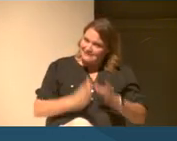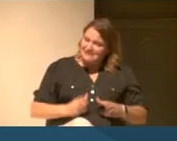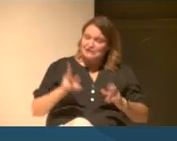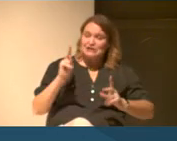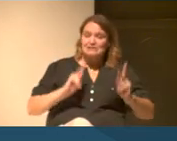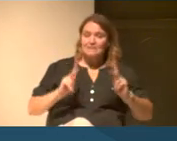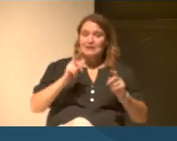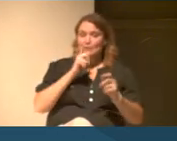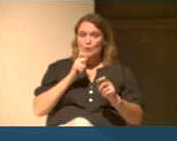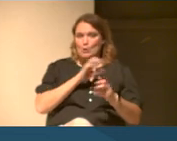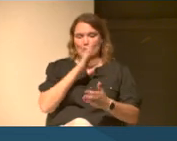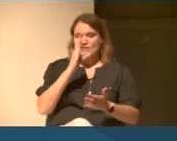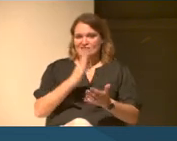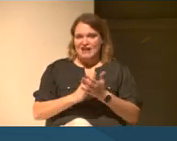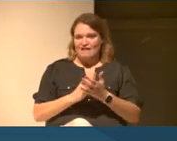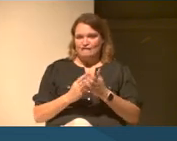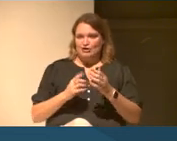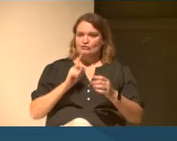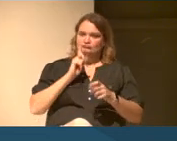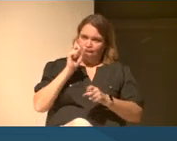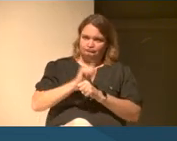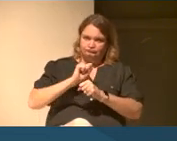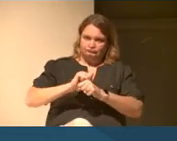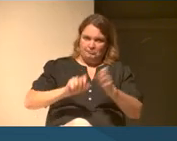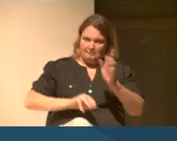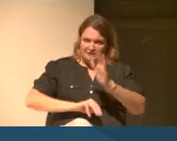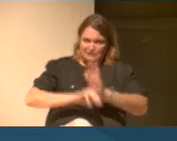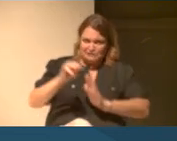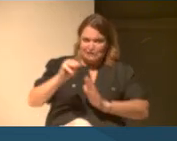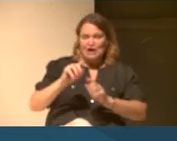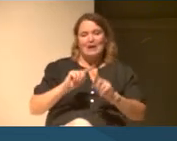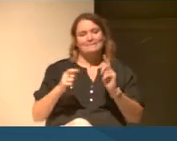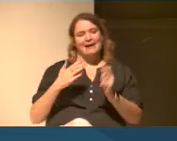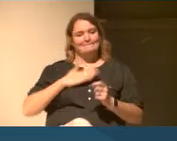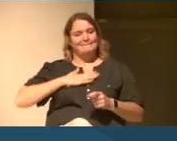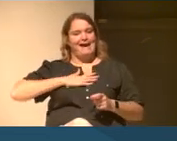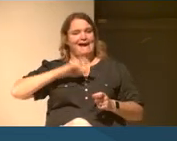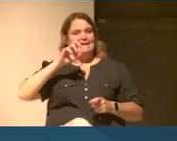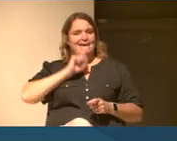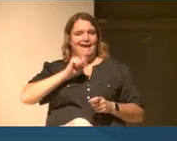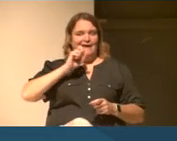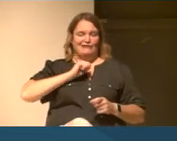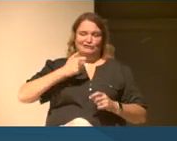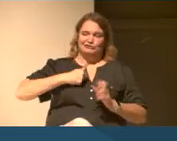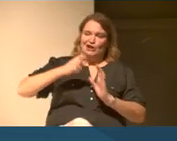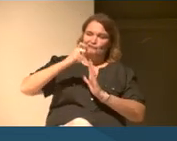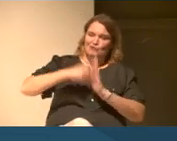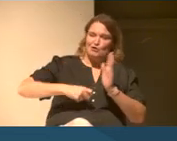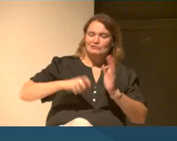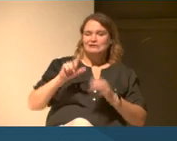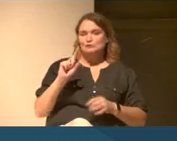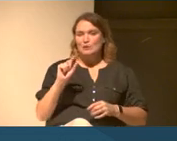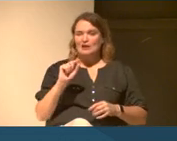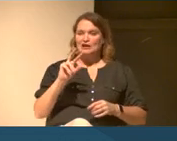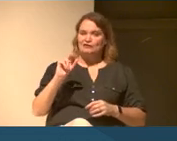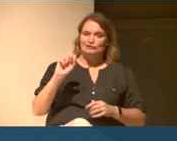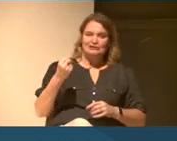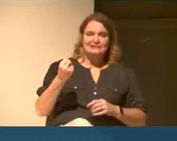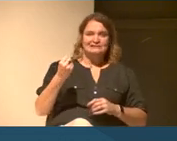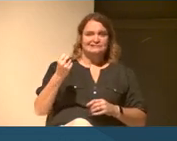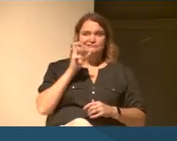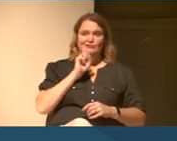people who don't ever grow up, but in any case, I had sort of people more my age or, you know, sort of 20s, 30s, but it turns out if you look at